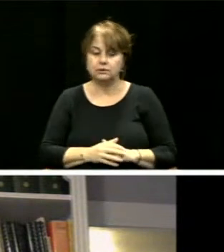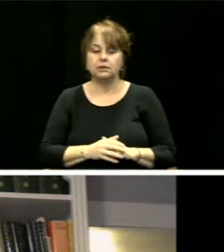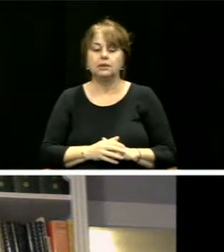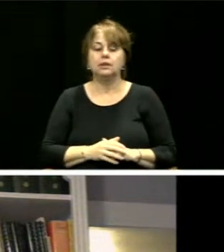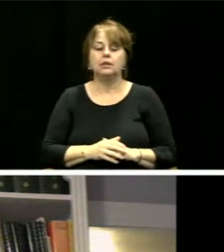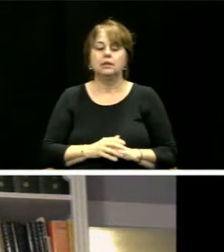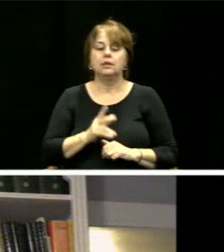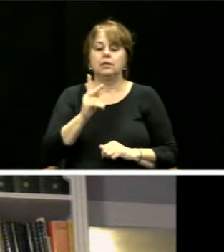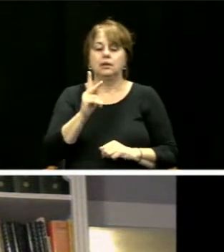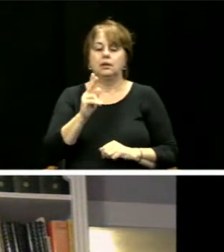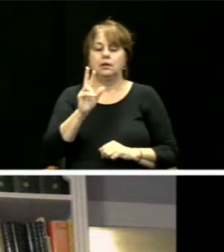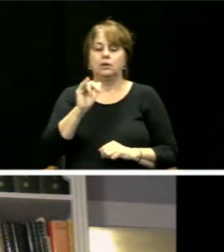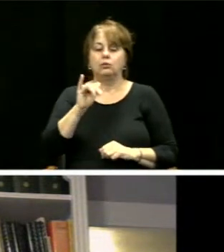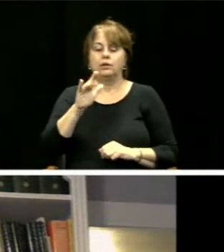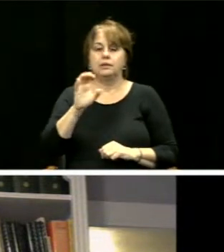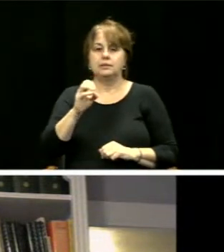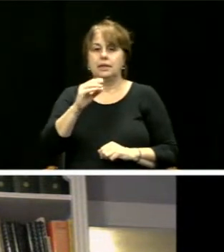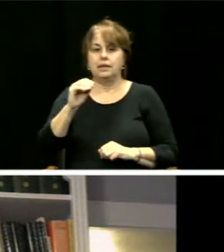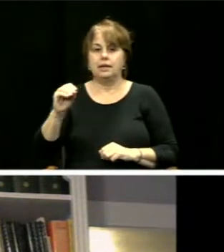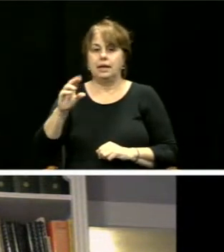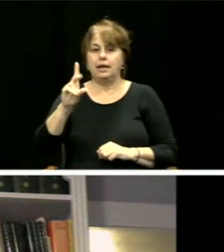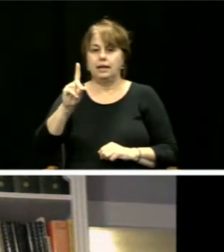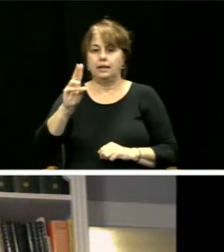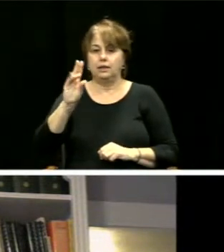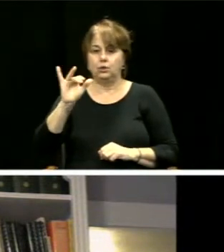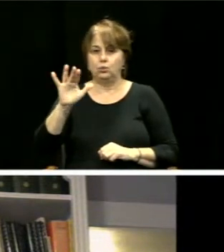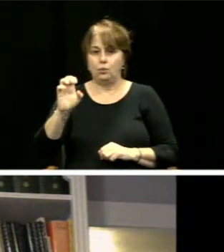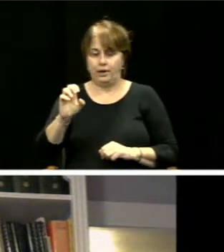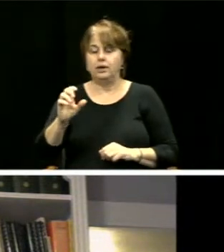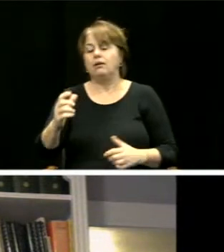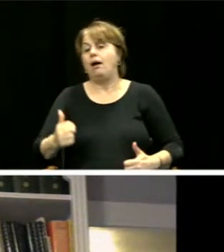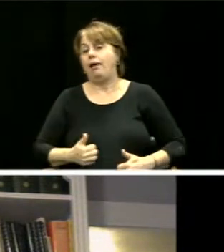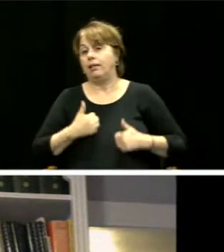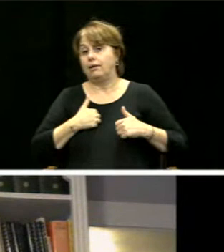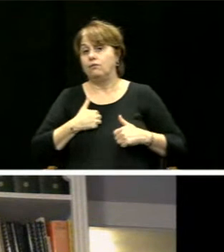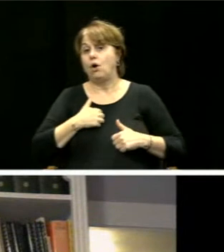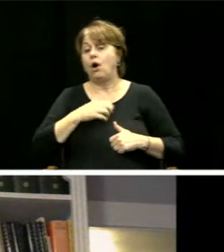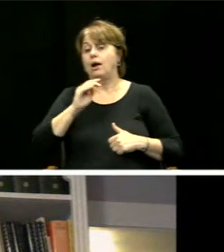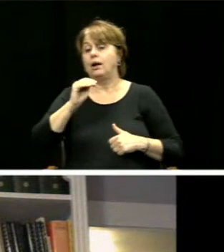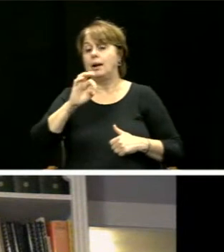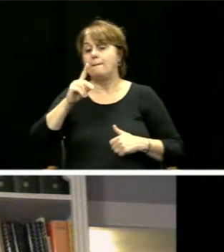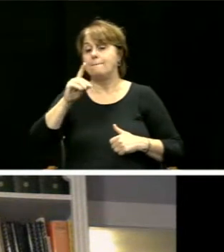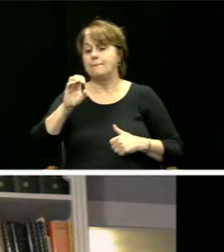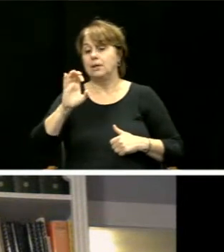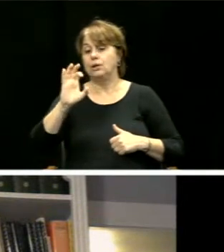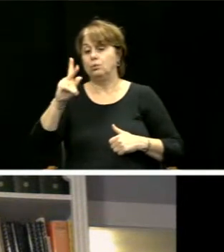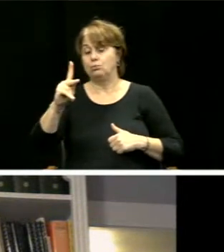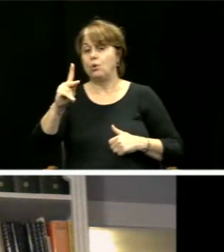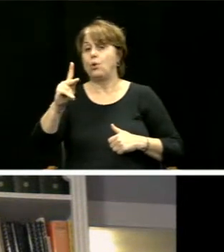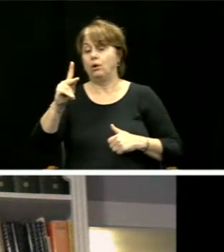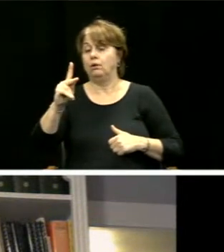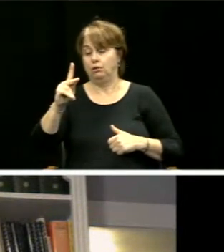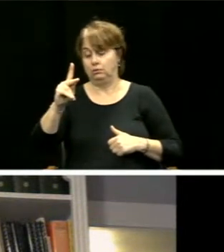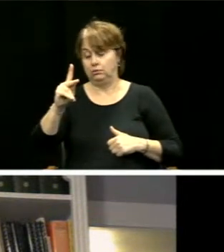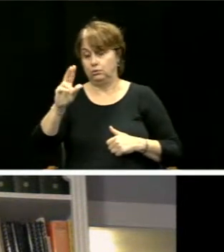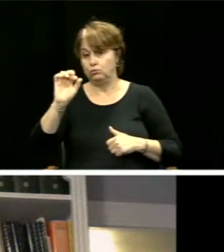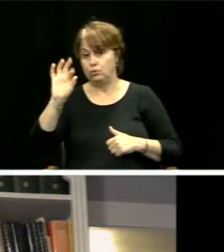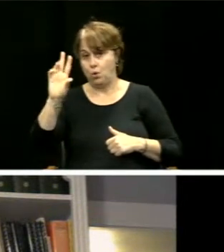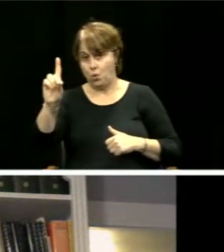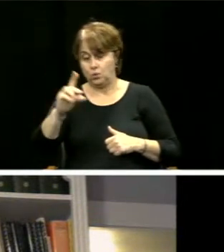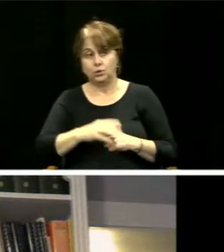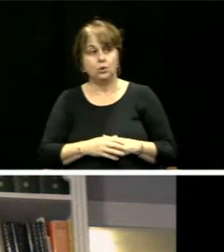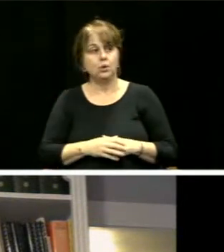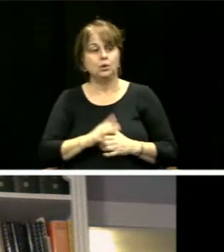Dwayne, specifically, I live on Middlebrook Road. Our low-lying area here is at